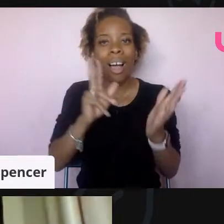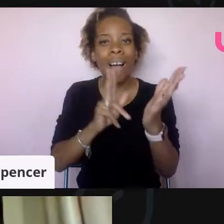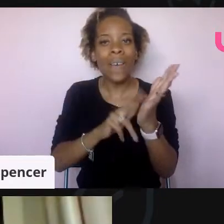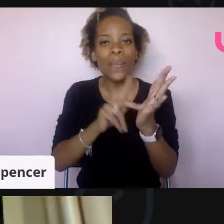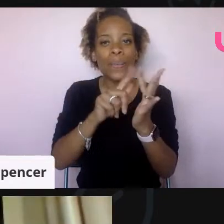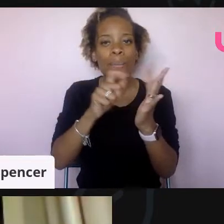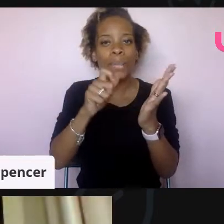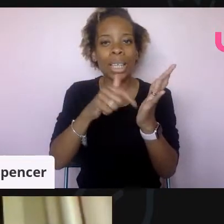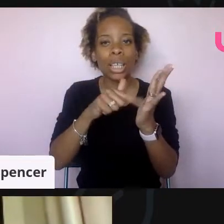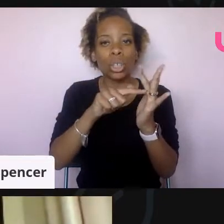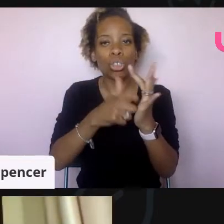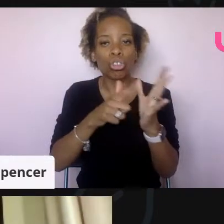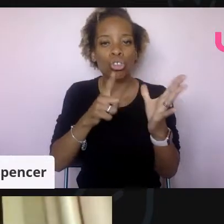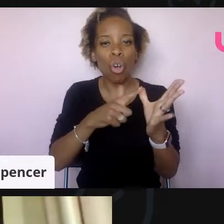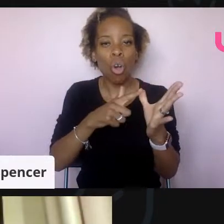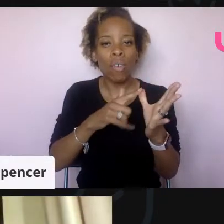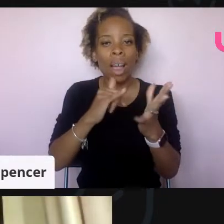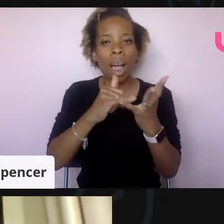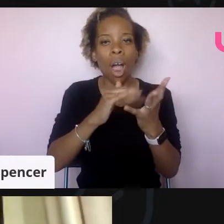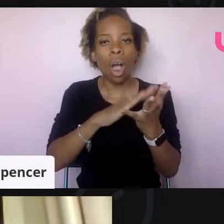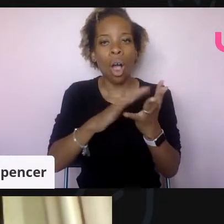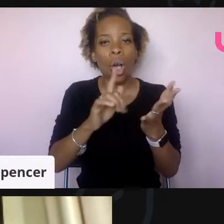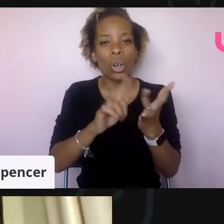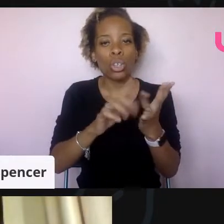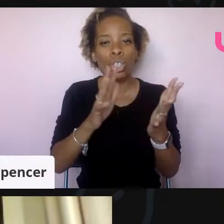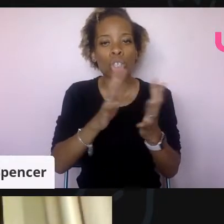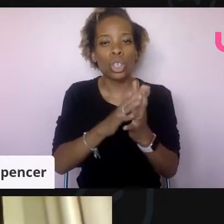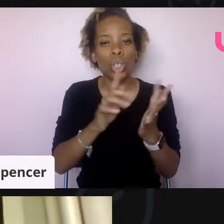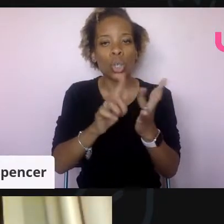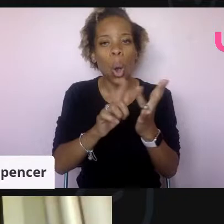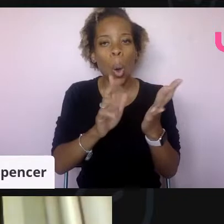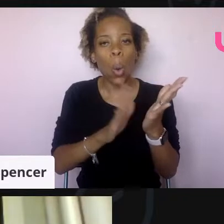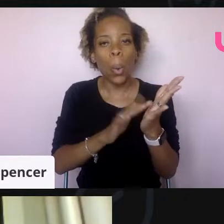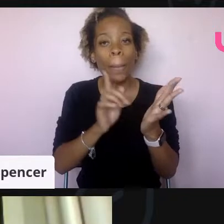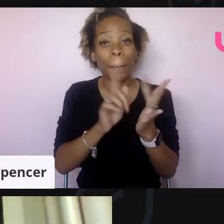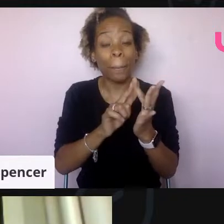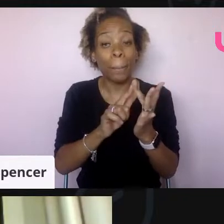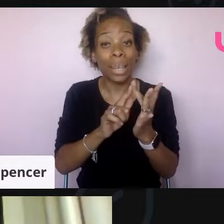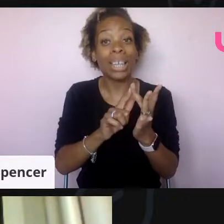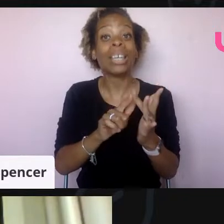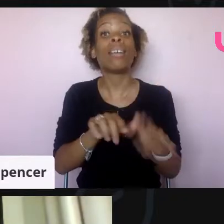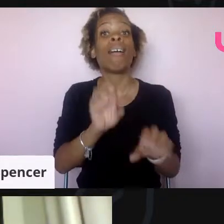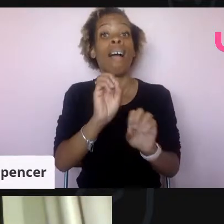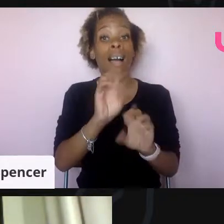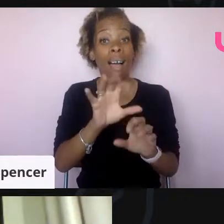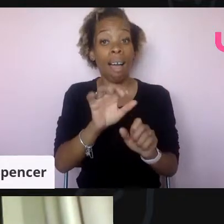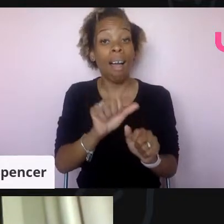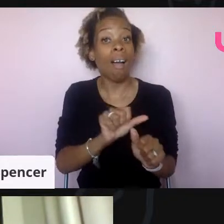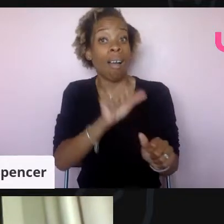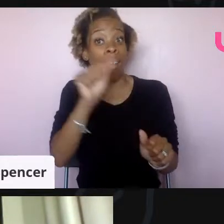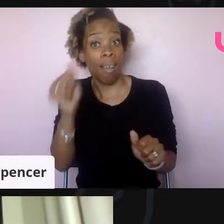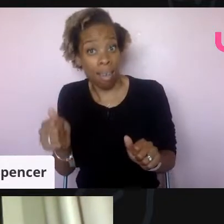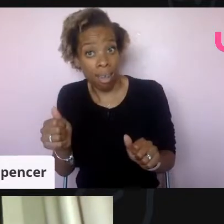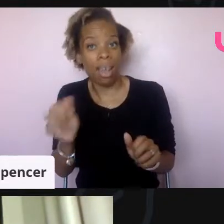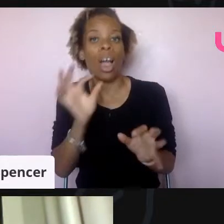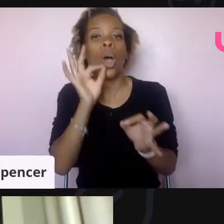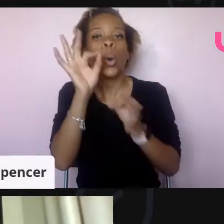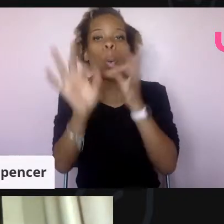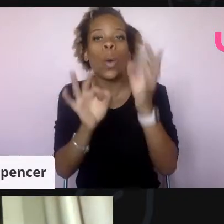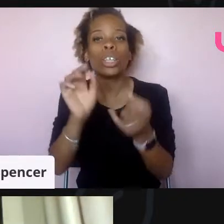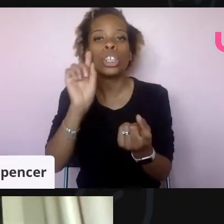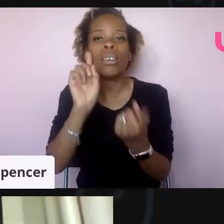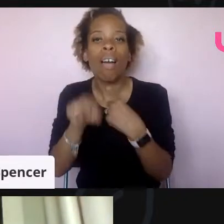to speak to us for a few minutes, and then after that we'll move on to a bit of Q&A. So over to you, Victoria. I think you're on mute. So.